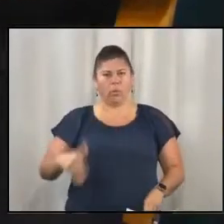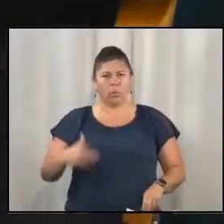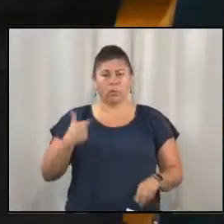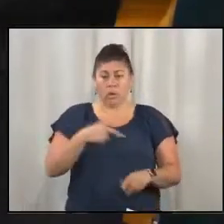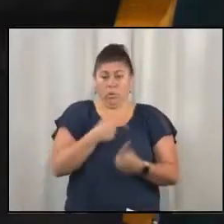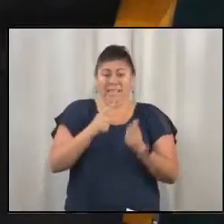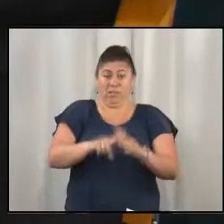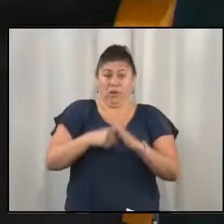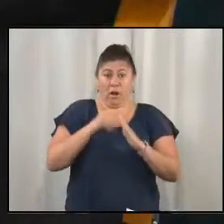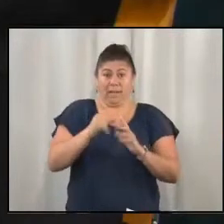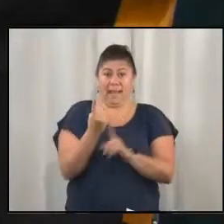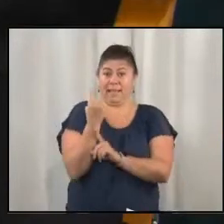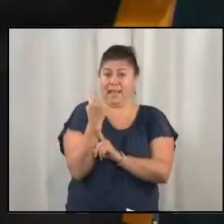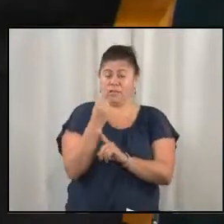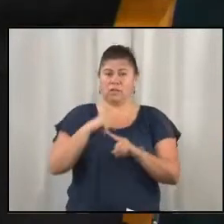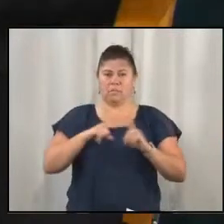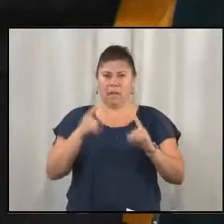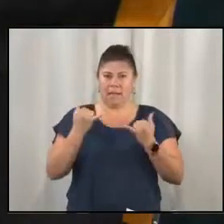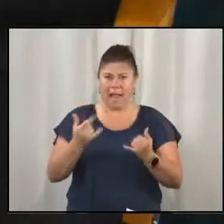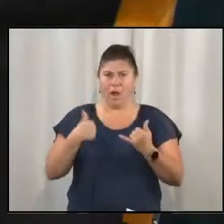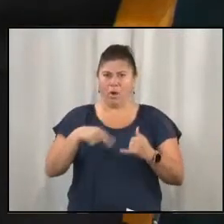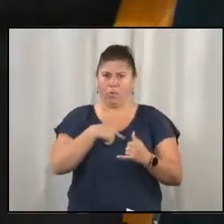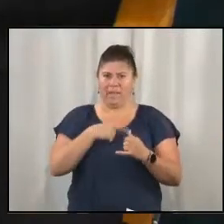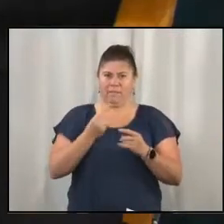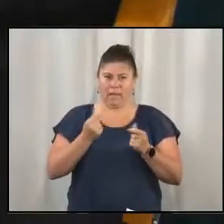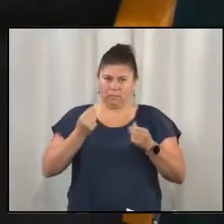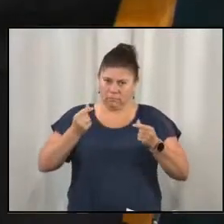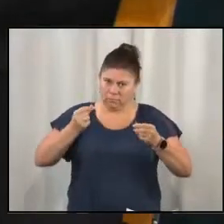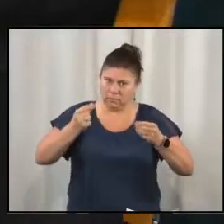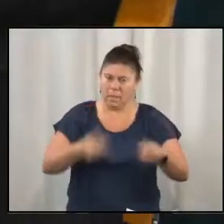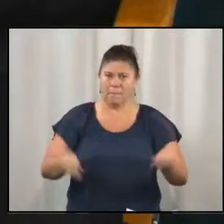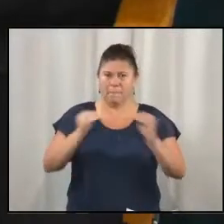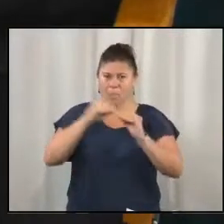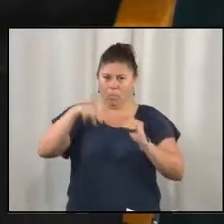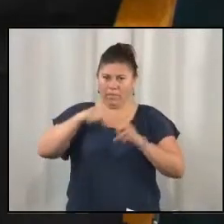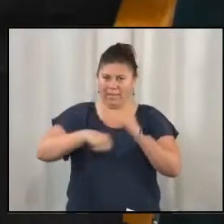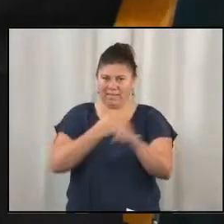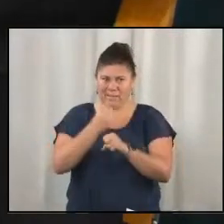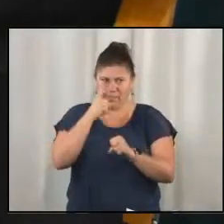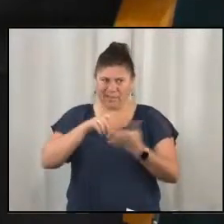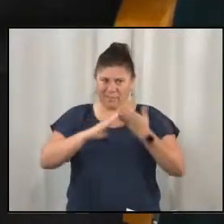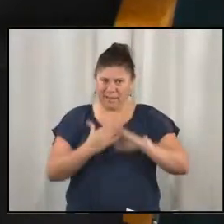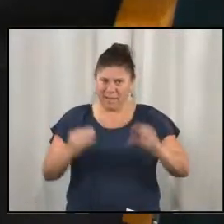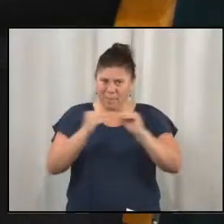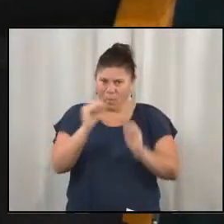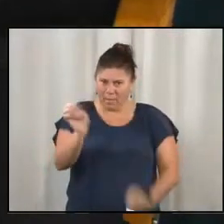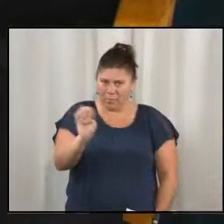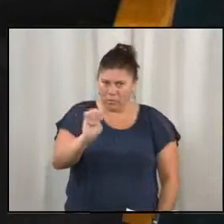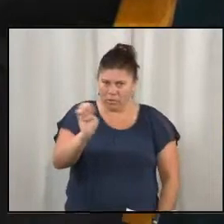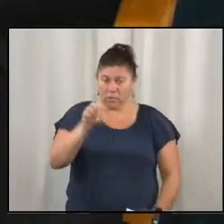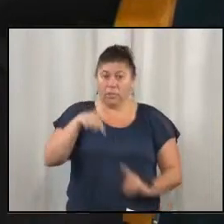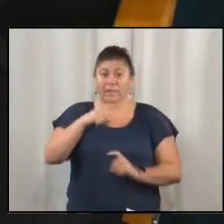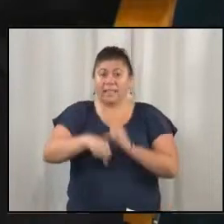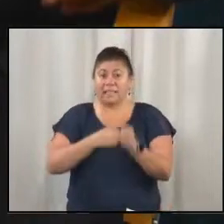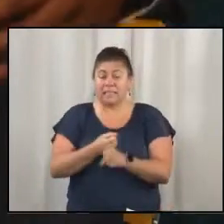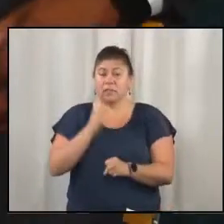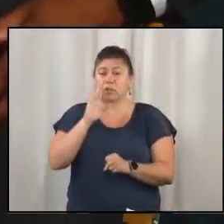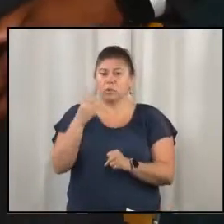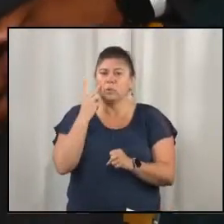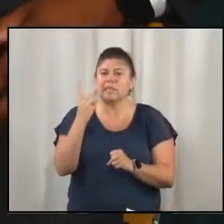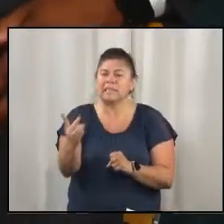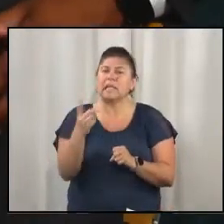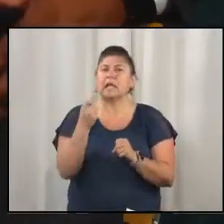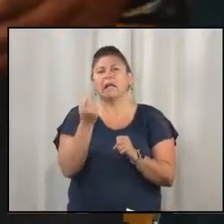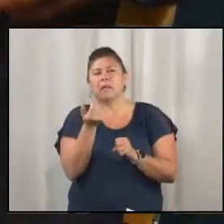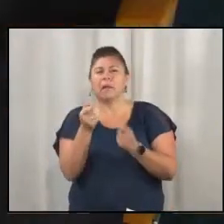it under the declared state of emergency. And so this year you'll see a big sort of expansion in